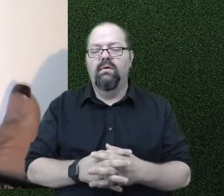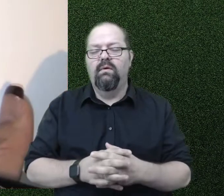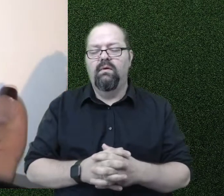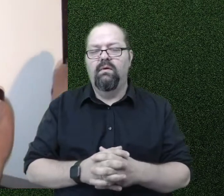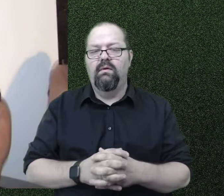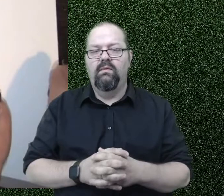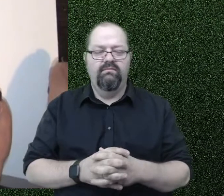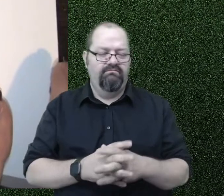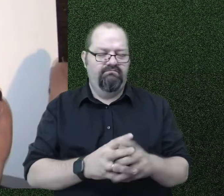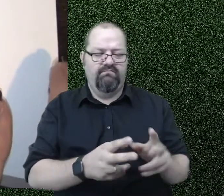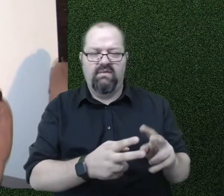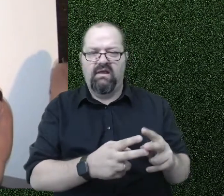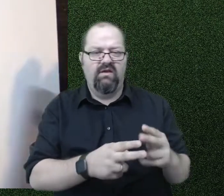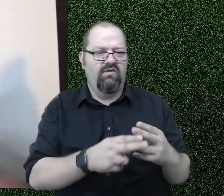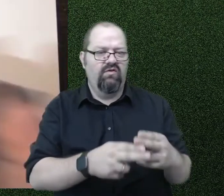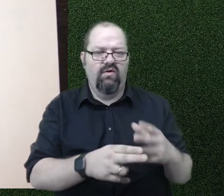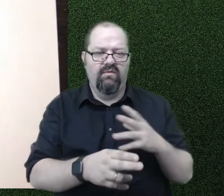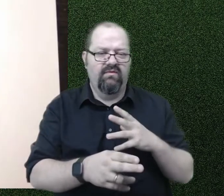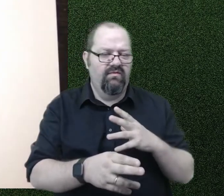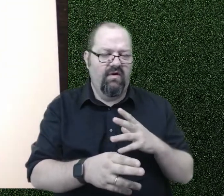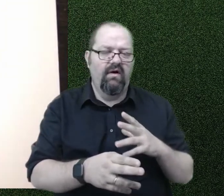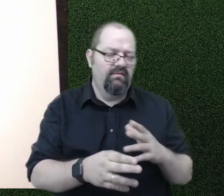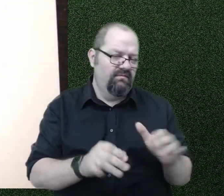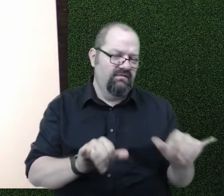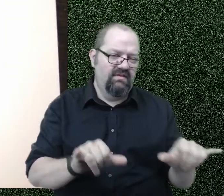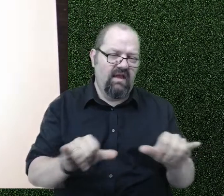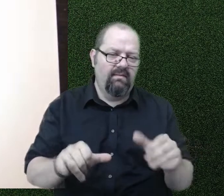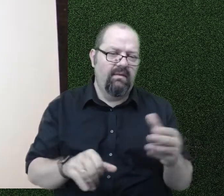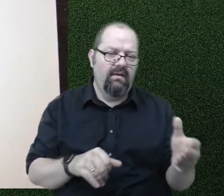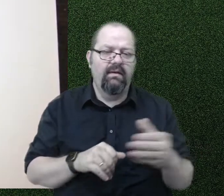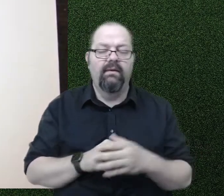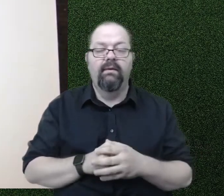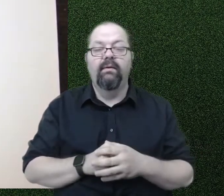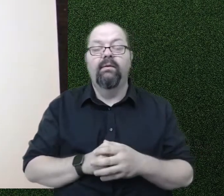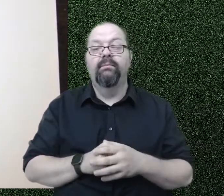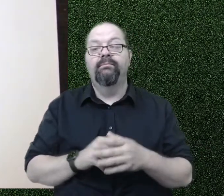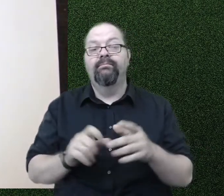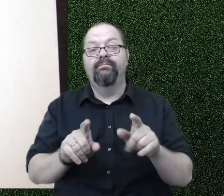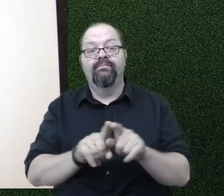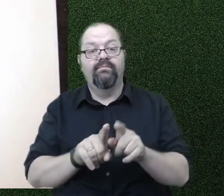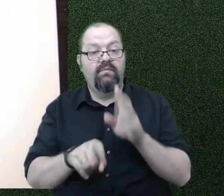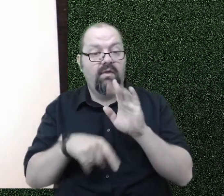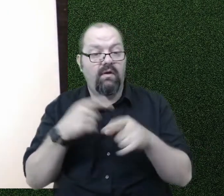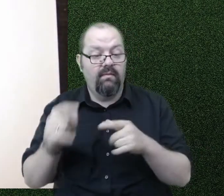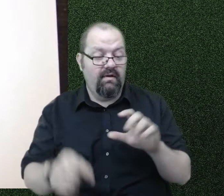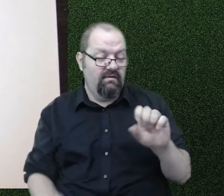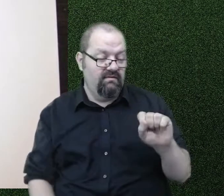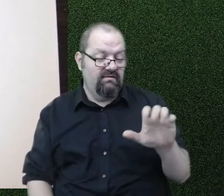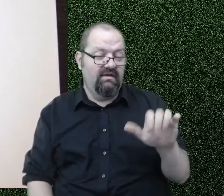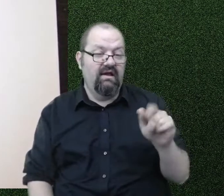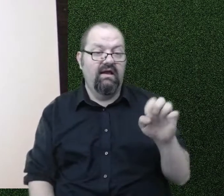Either one is fine, it's the same thing. And we're also going to talk about scalar multiplication.